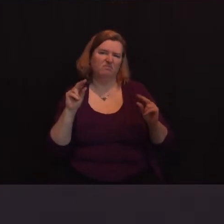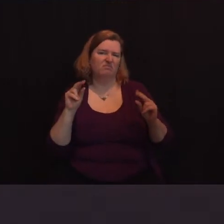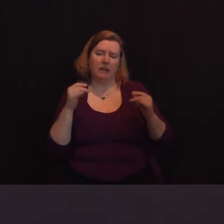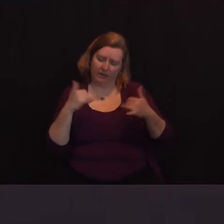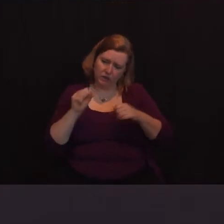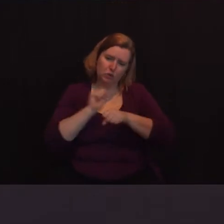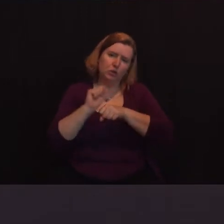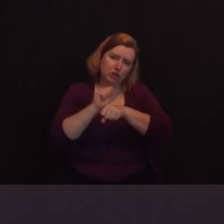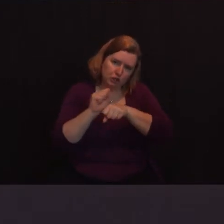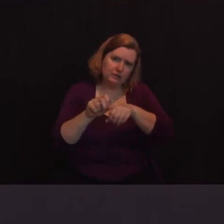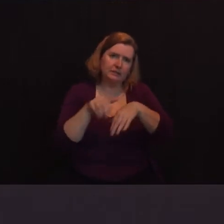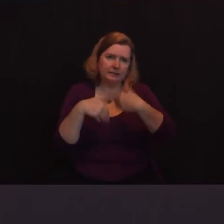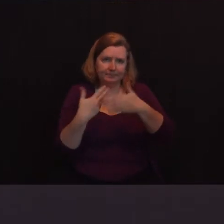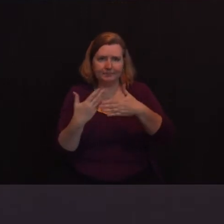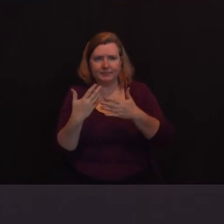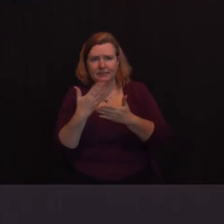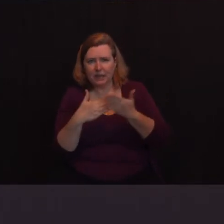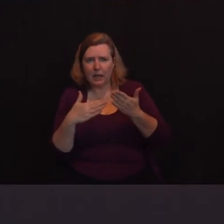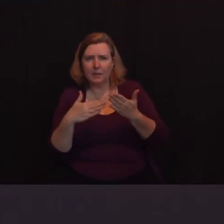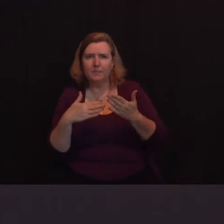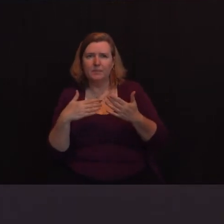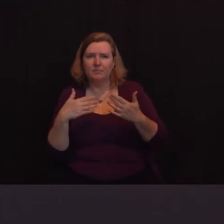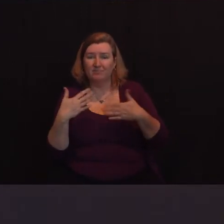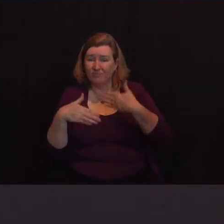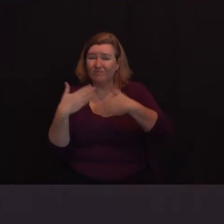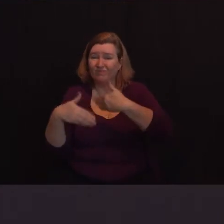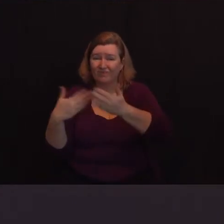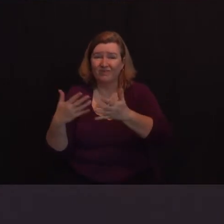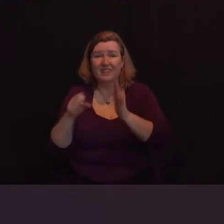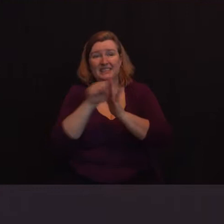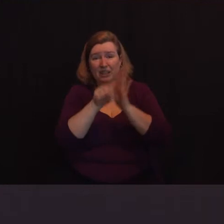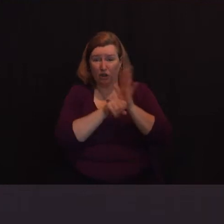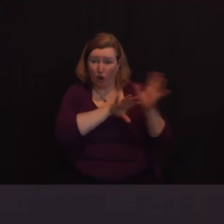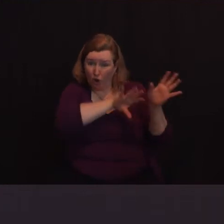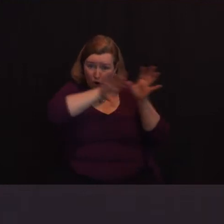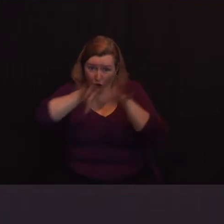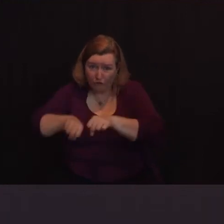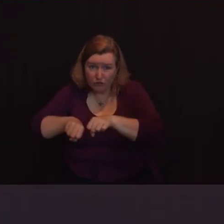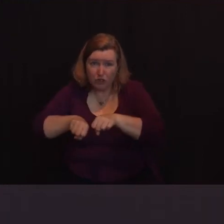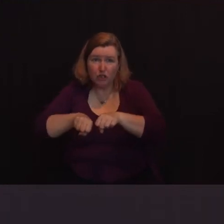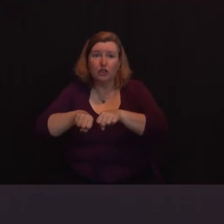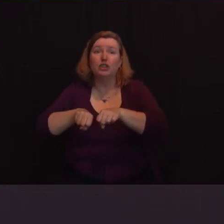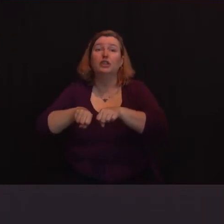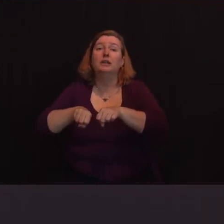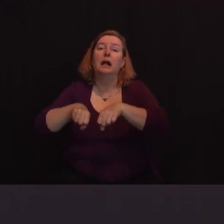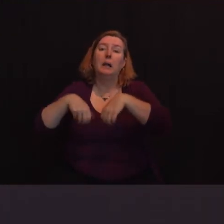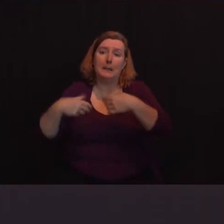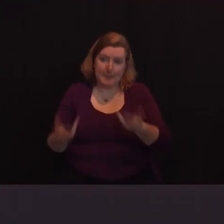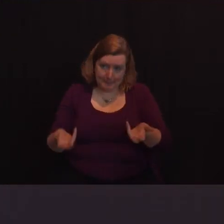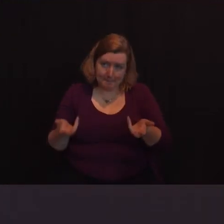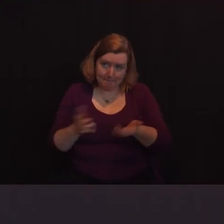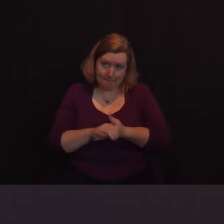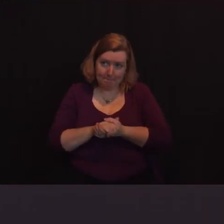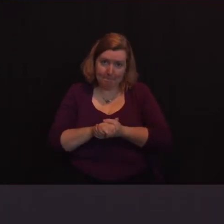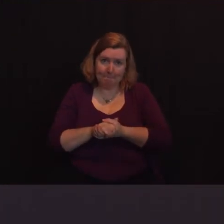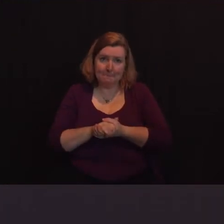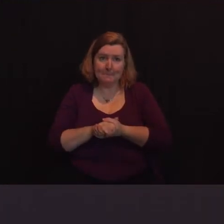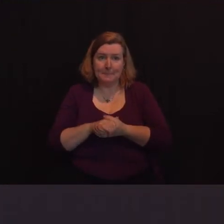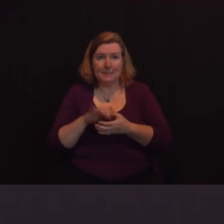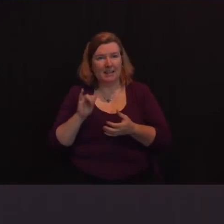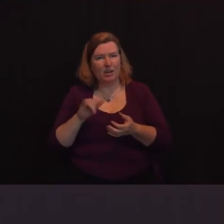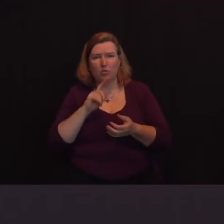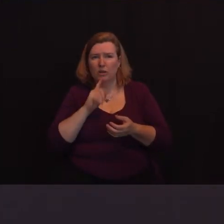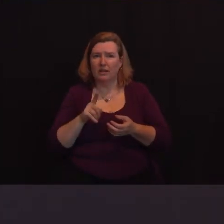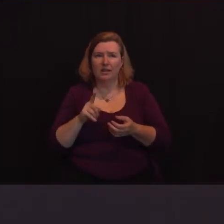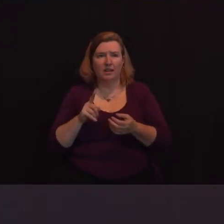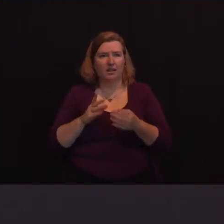a takeover, and that's the way it ran it from the top. It was, bigfooting the community. And